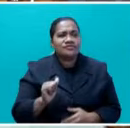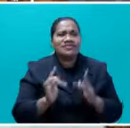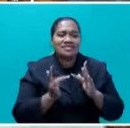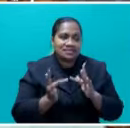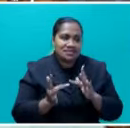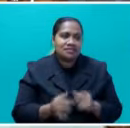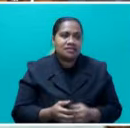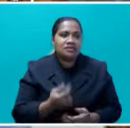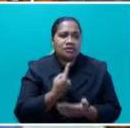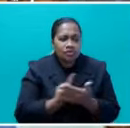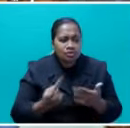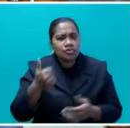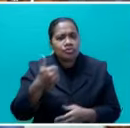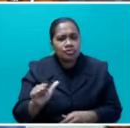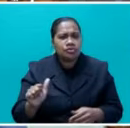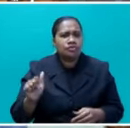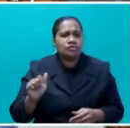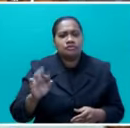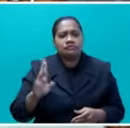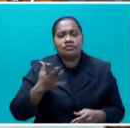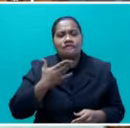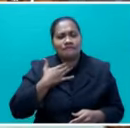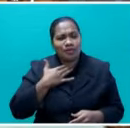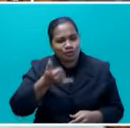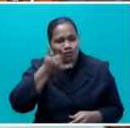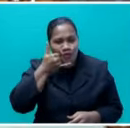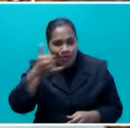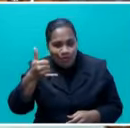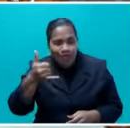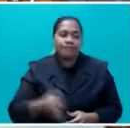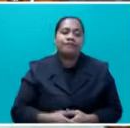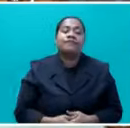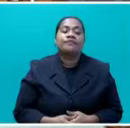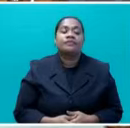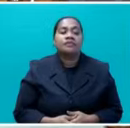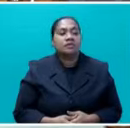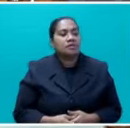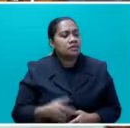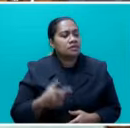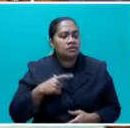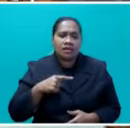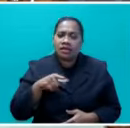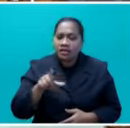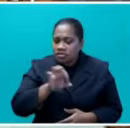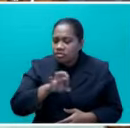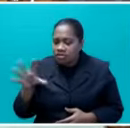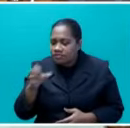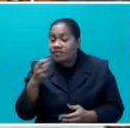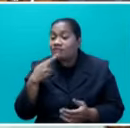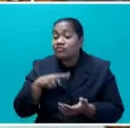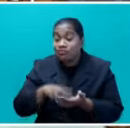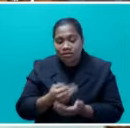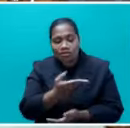only use it for voice. So therefore they won't get quoted or caught in the report that she was quoting.